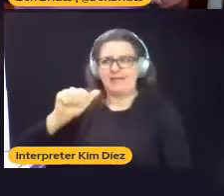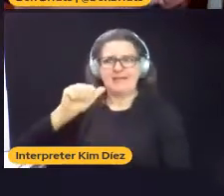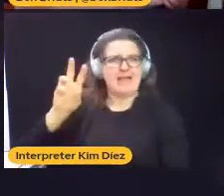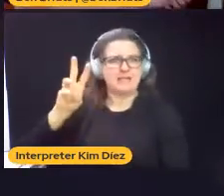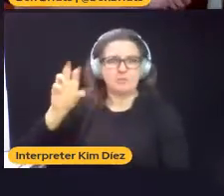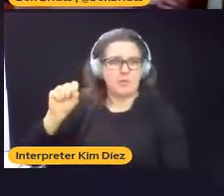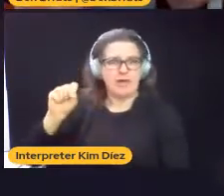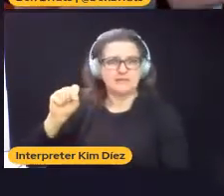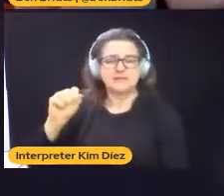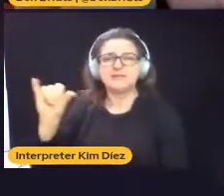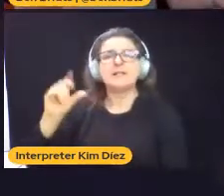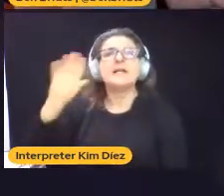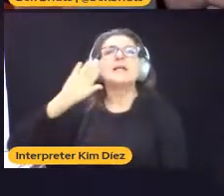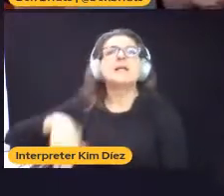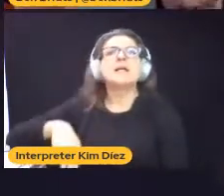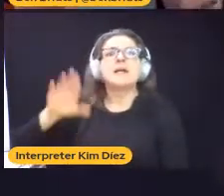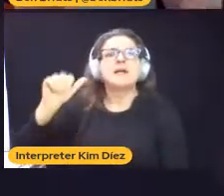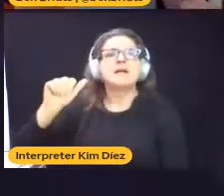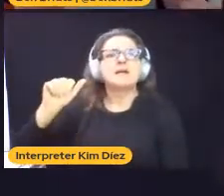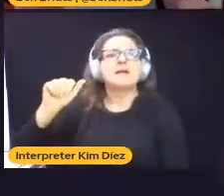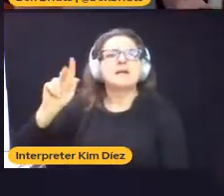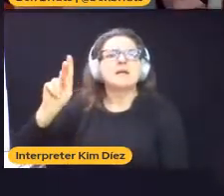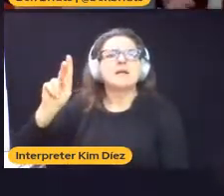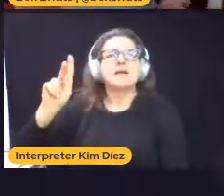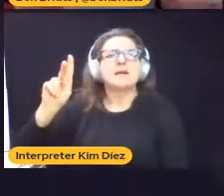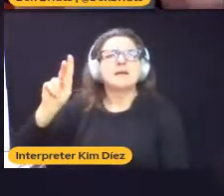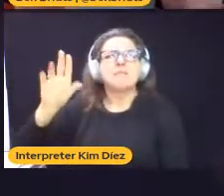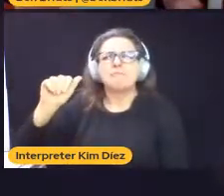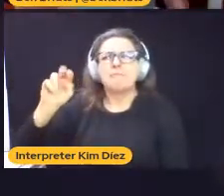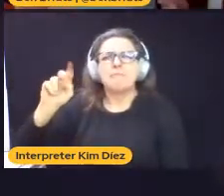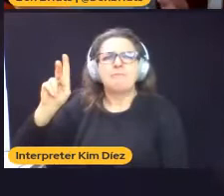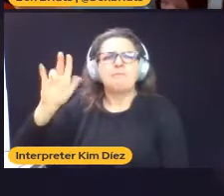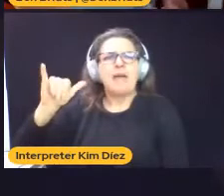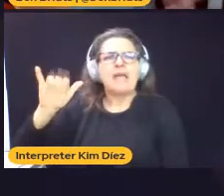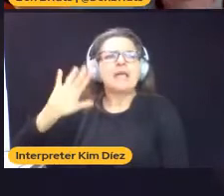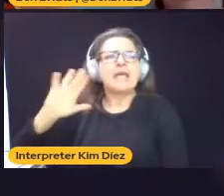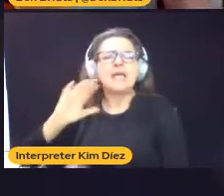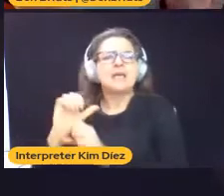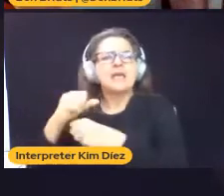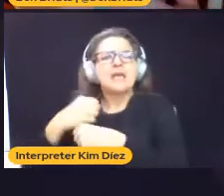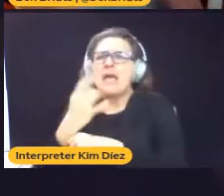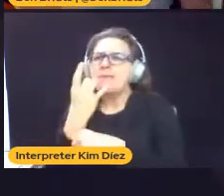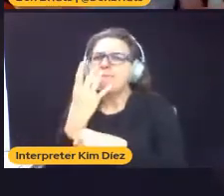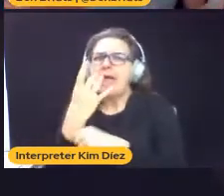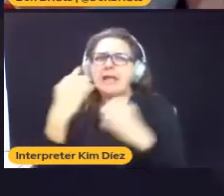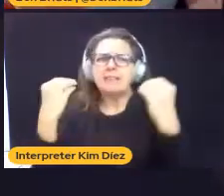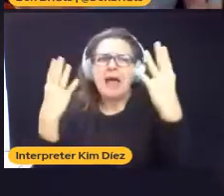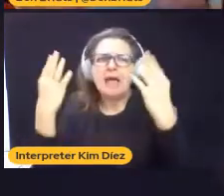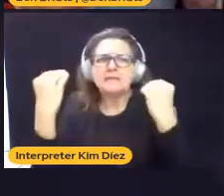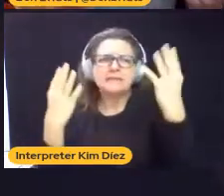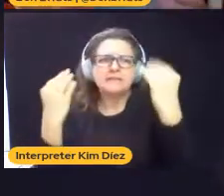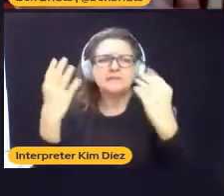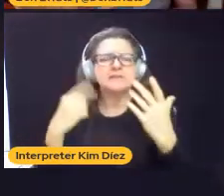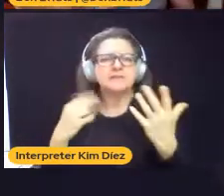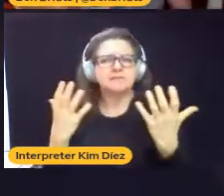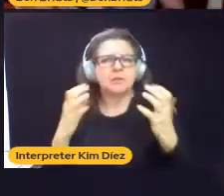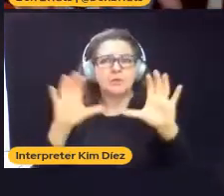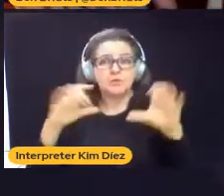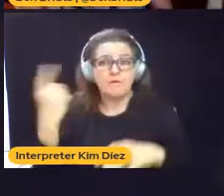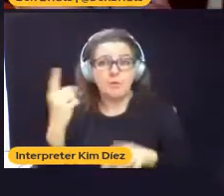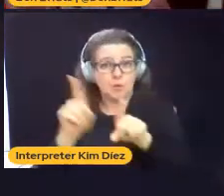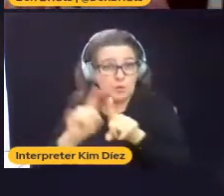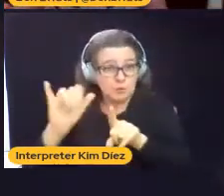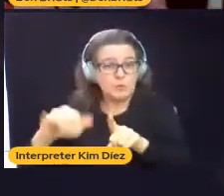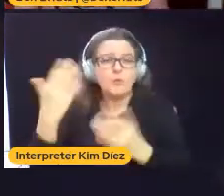know that Benki, who once made his hue lights turn on and off with CloudFormation. So if you want to do something like that, that might also